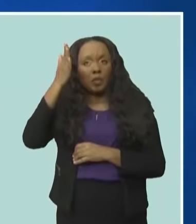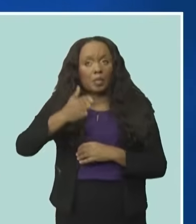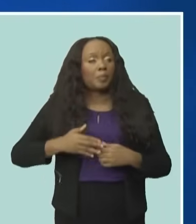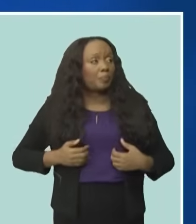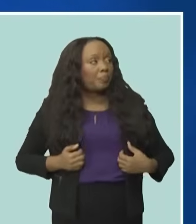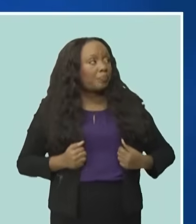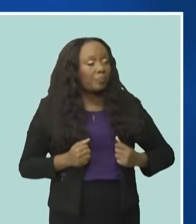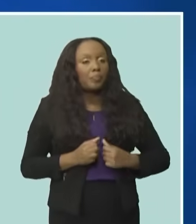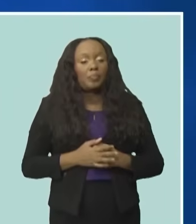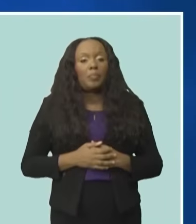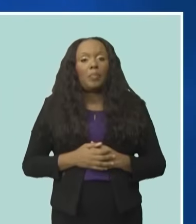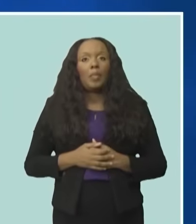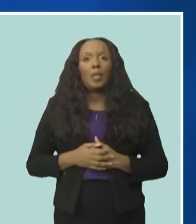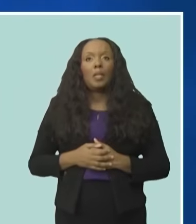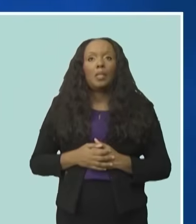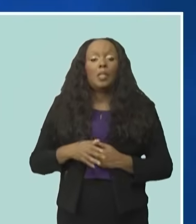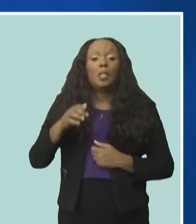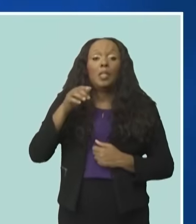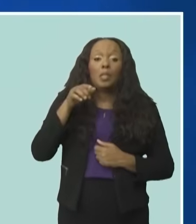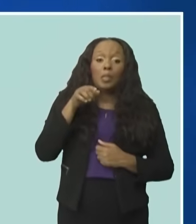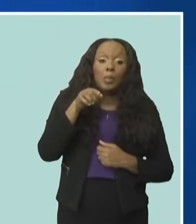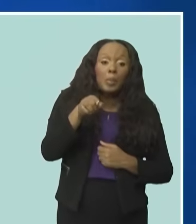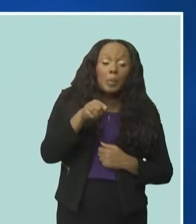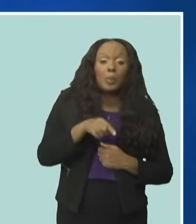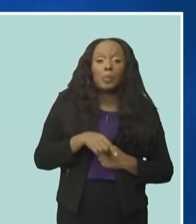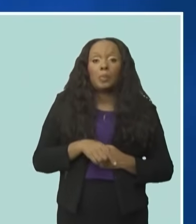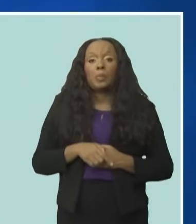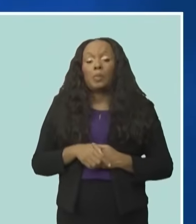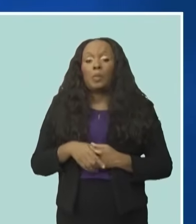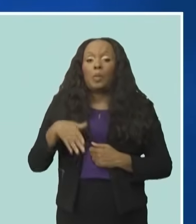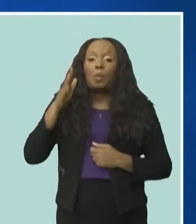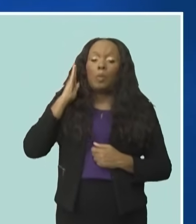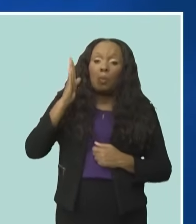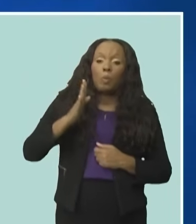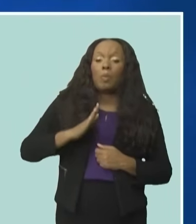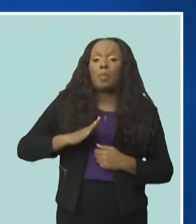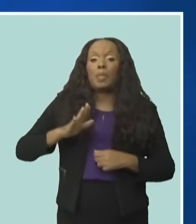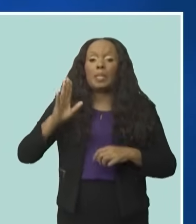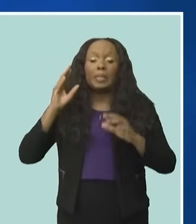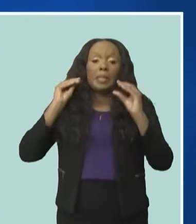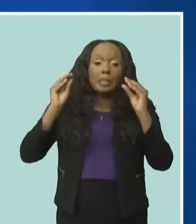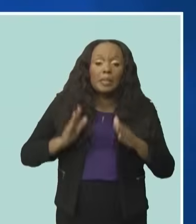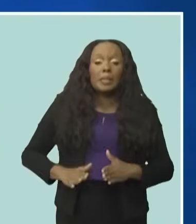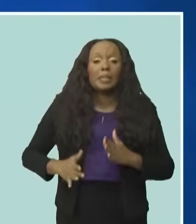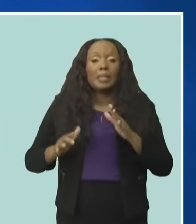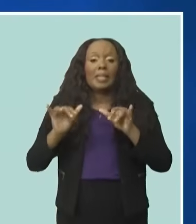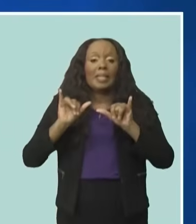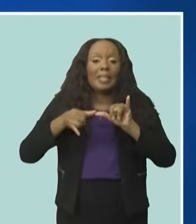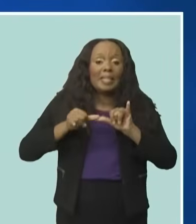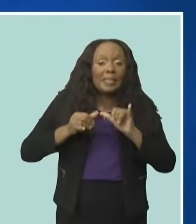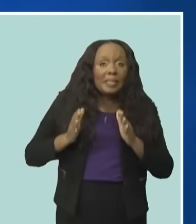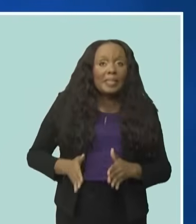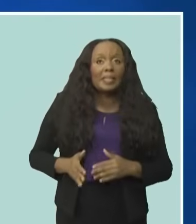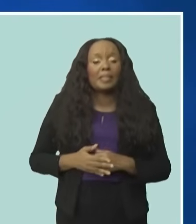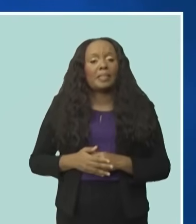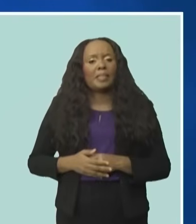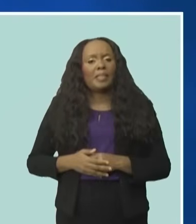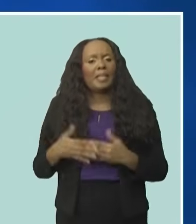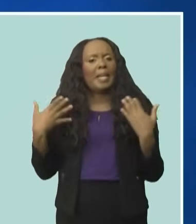first responders, tomorrow's entrepreneurs, tomorrow's teachers, tomorrow's engineers, and yes, tomorrow's